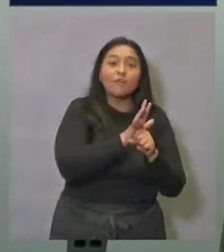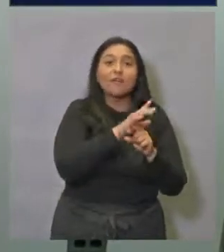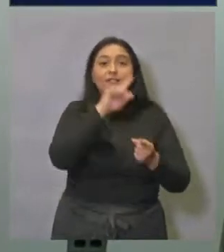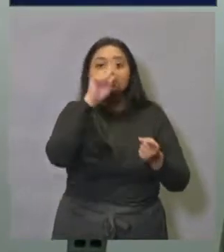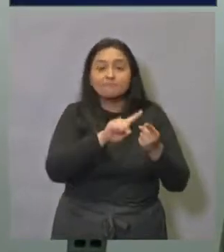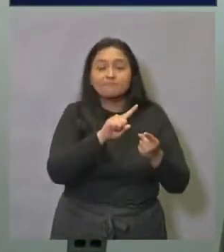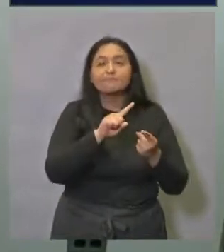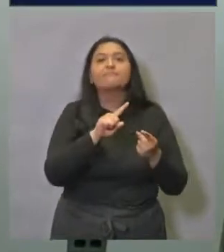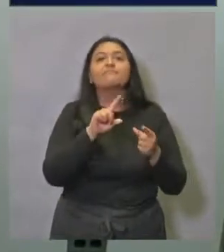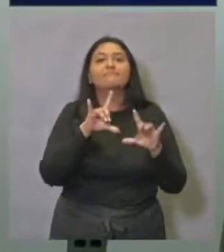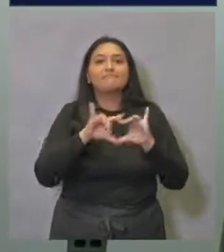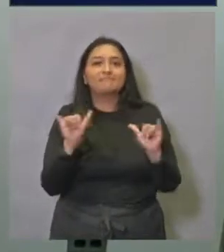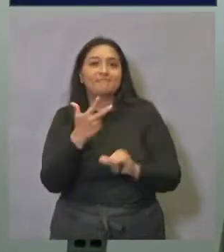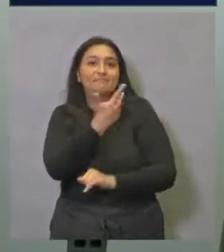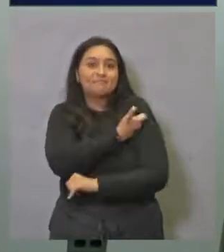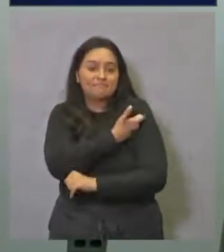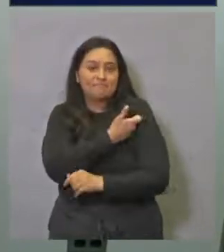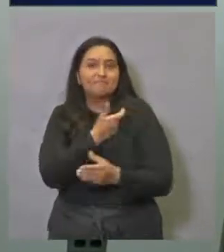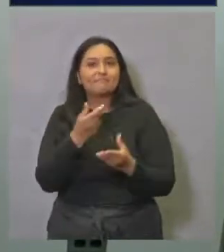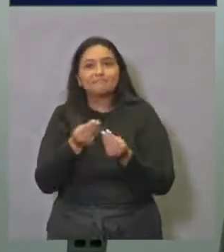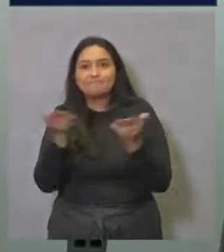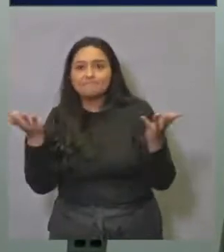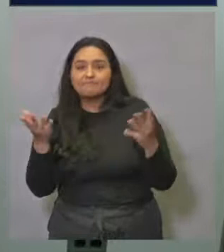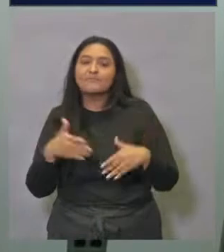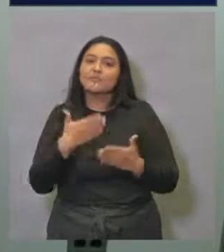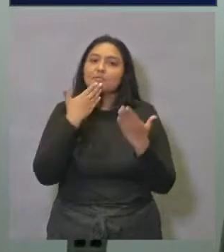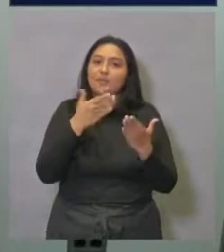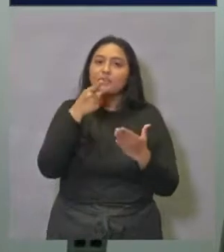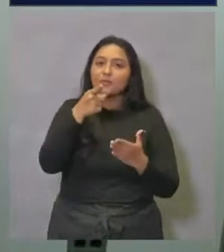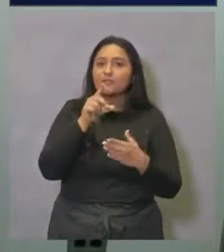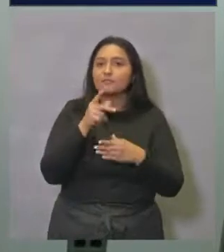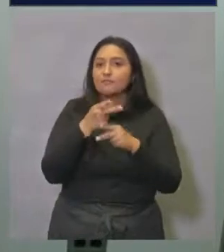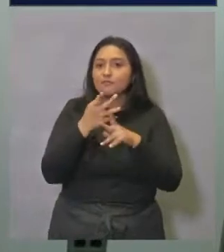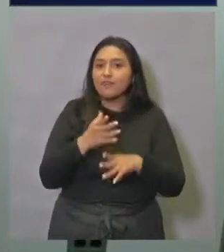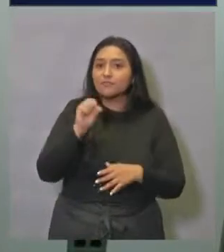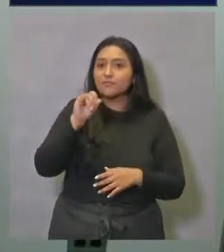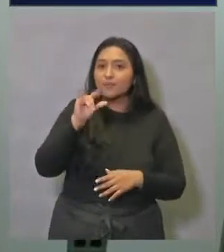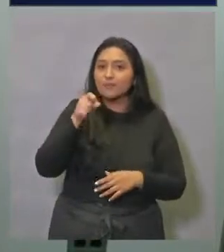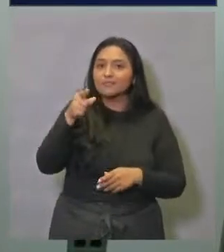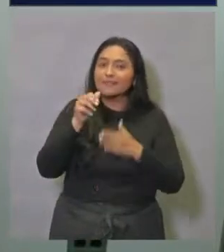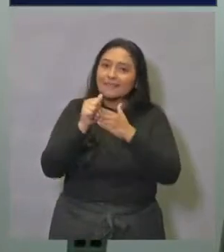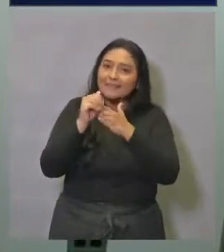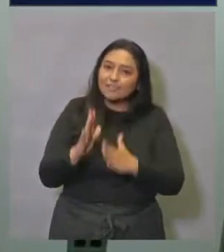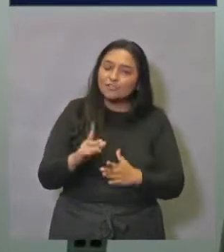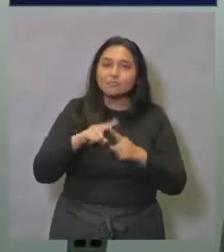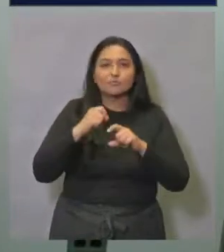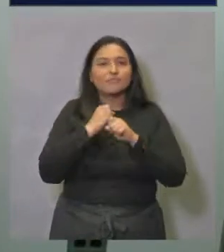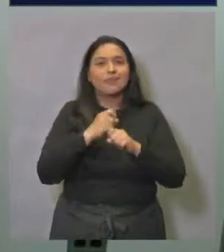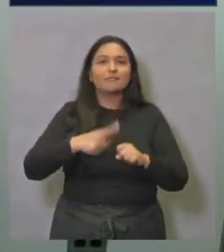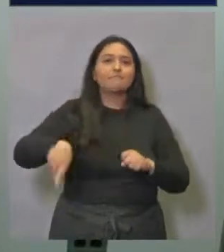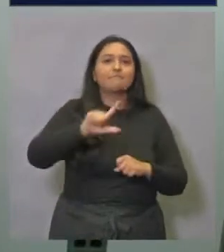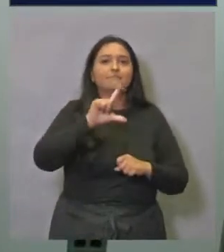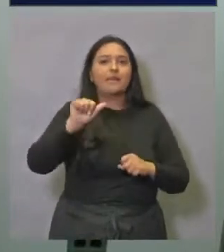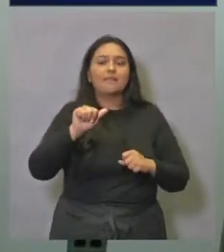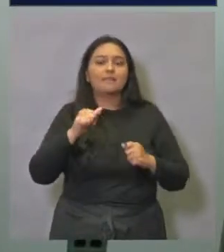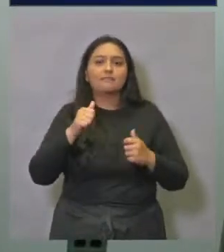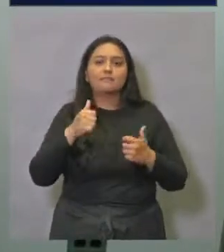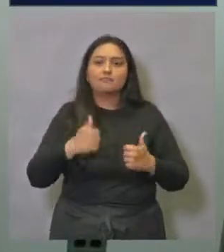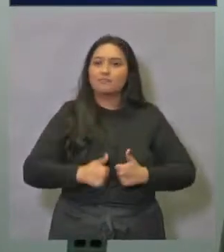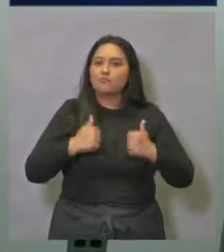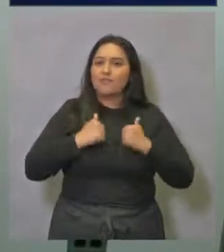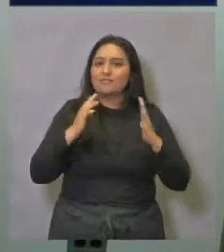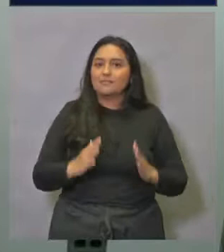Supervisor Solis, and all the work you do to protect the residents of LA County. Today, I'll share updates on COVID-19